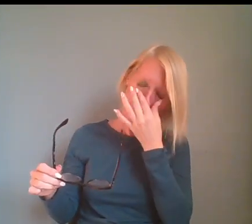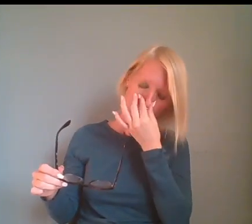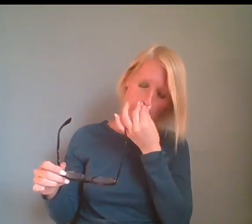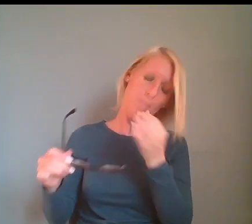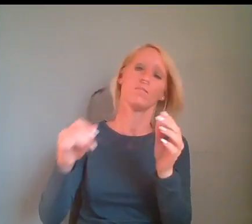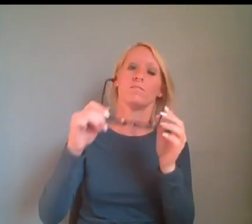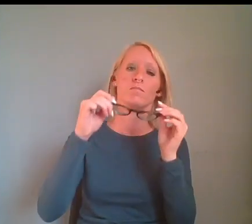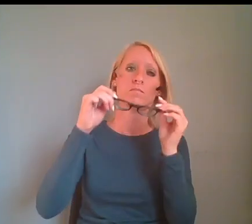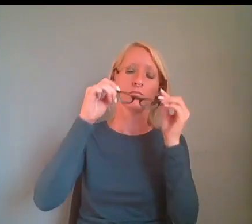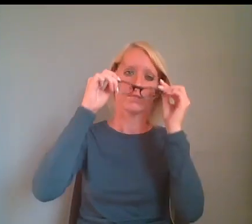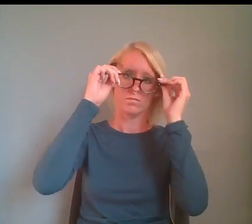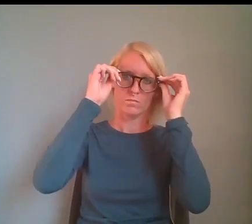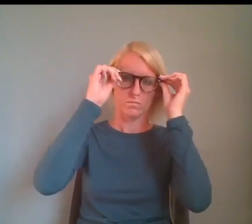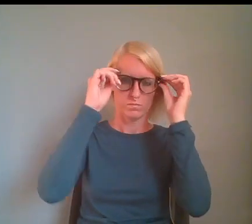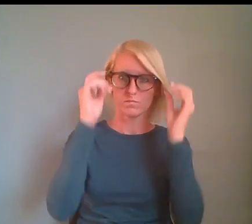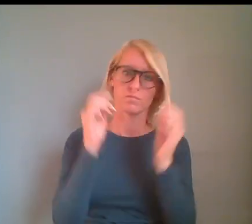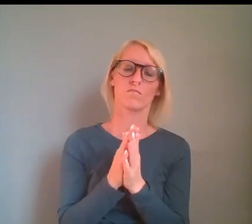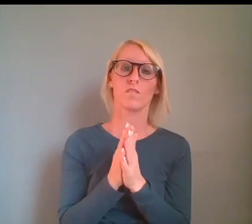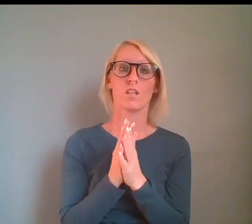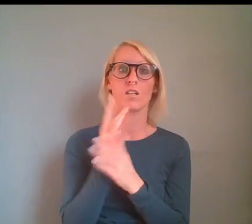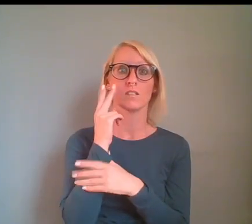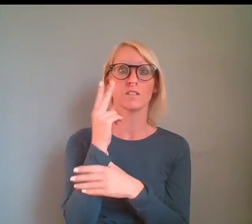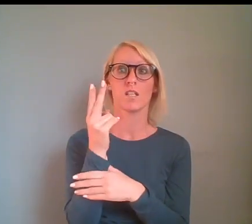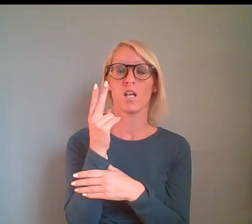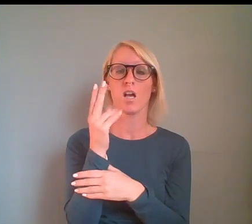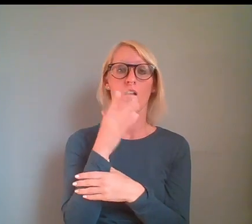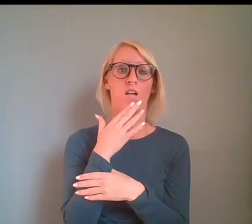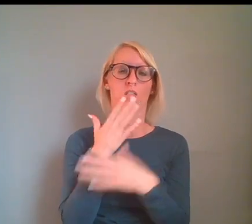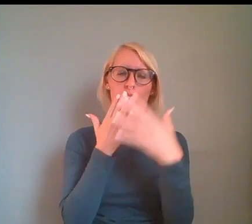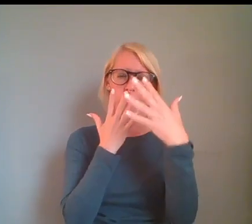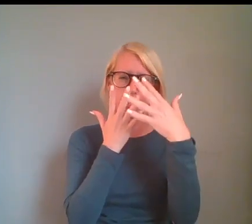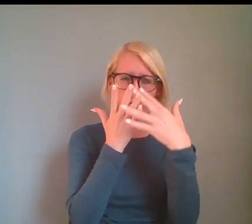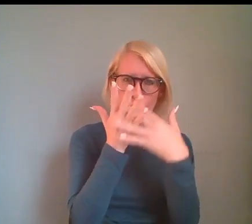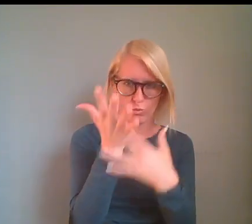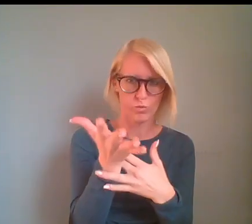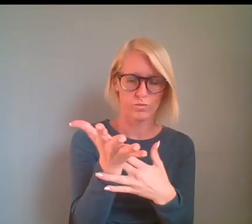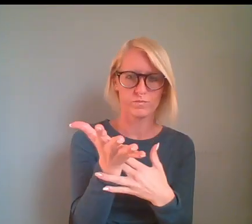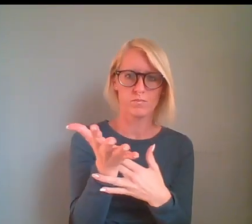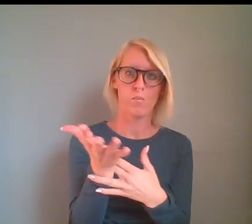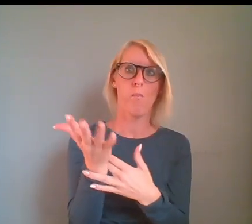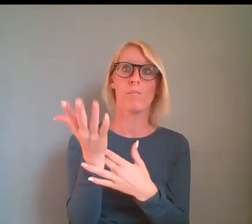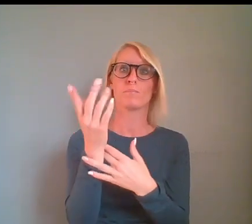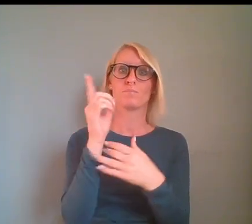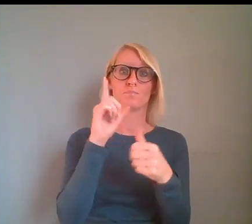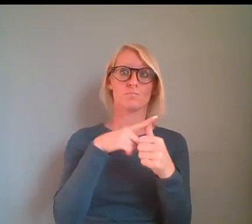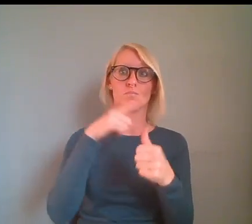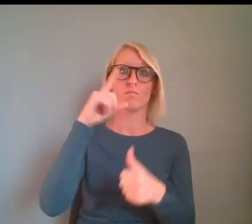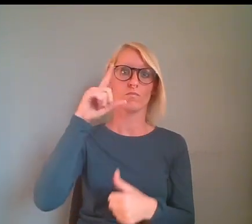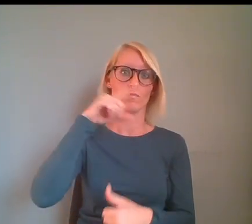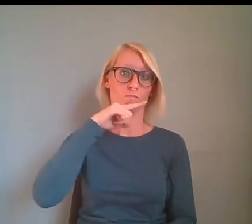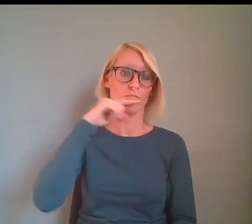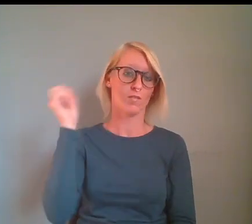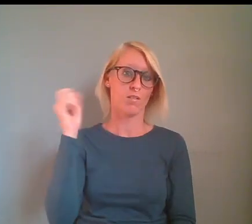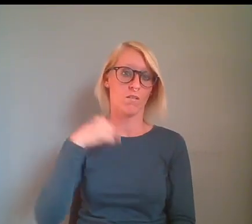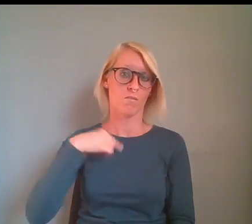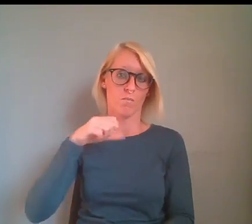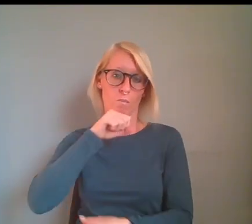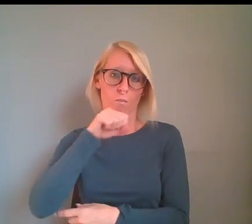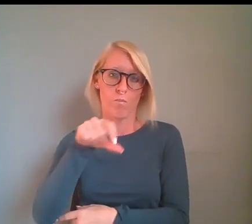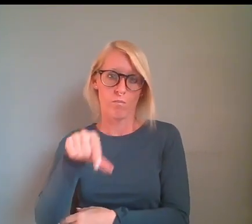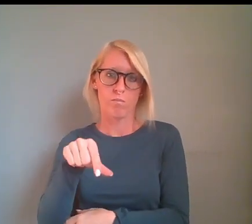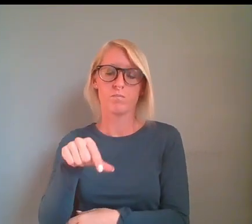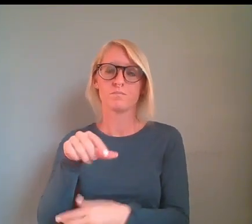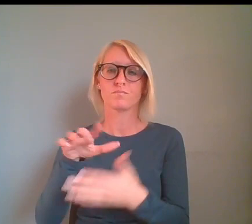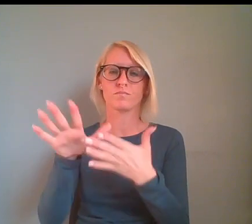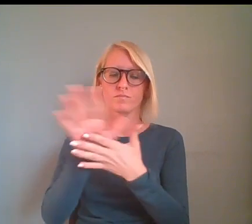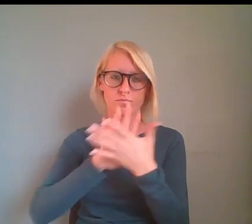color come through. Once you get it dry, I love to use this coarse